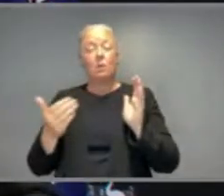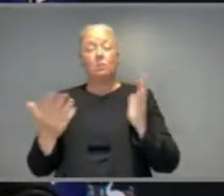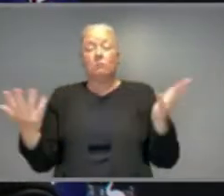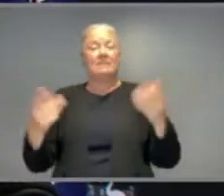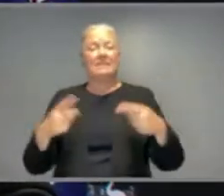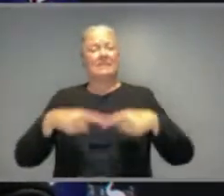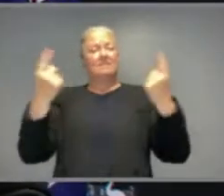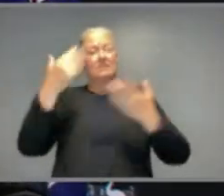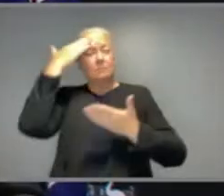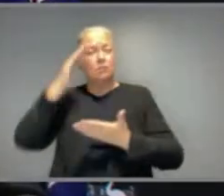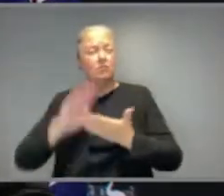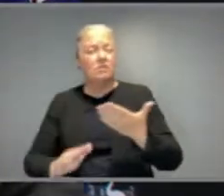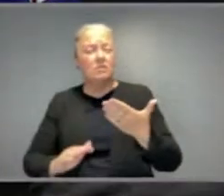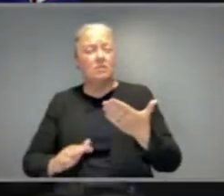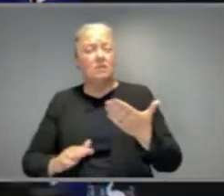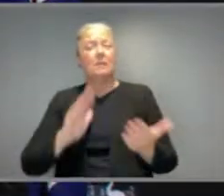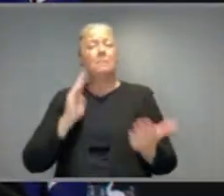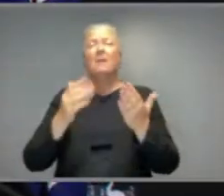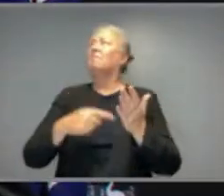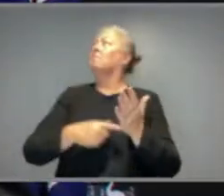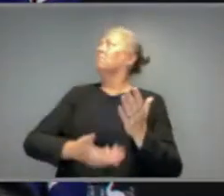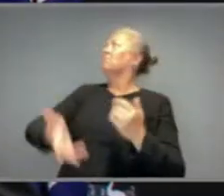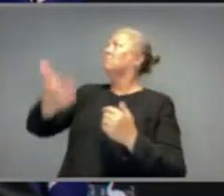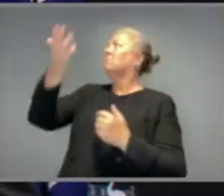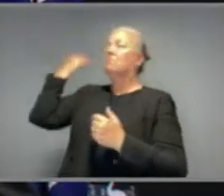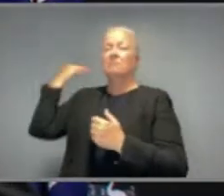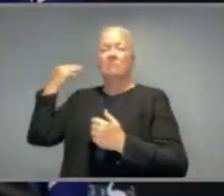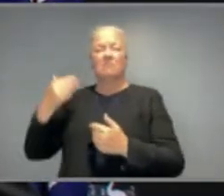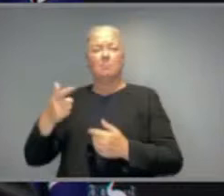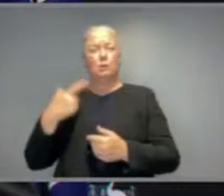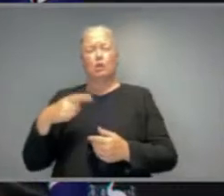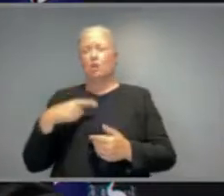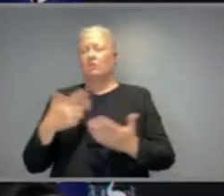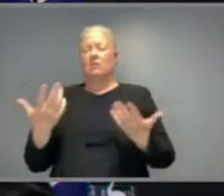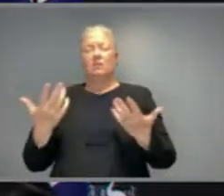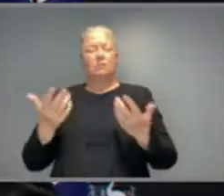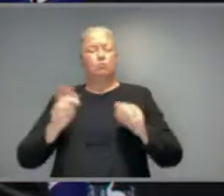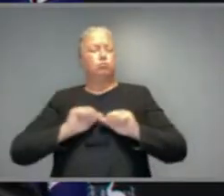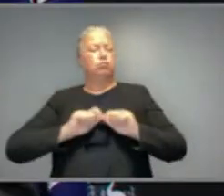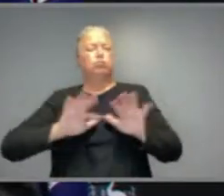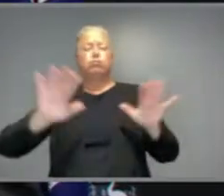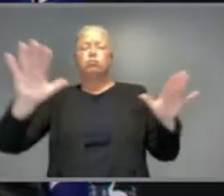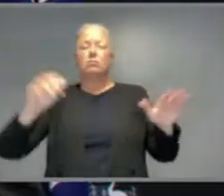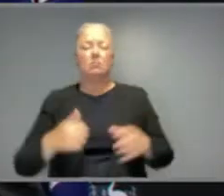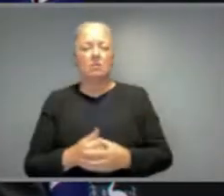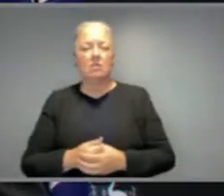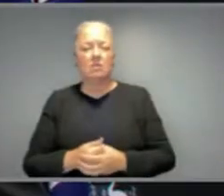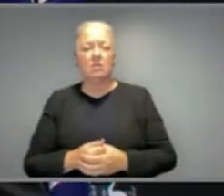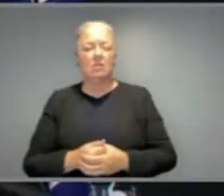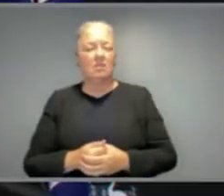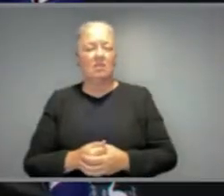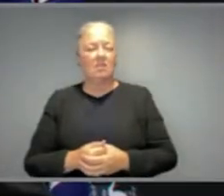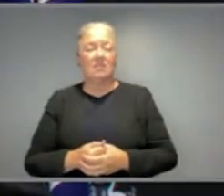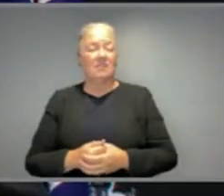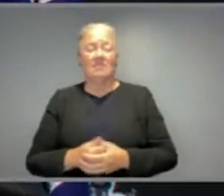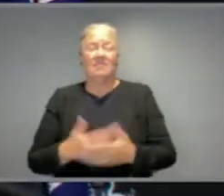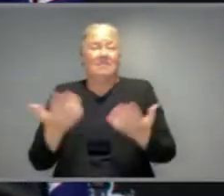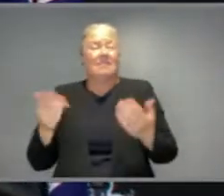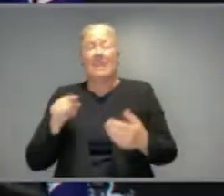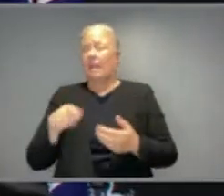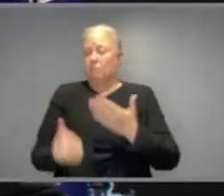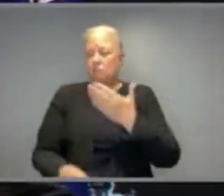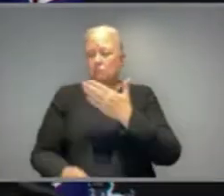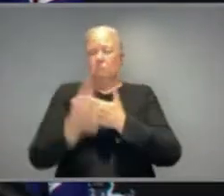we've seen before, simply because of its scale. It's a 1 in a 100-year pandemic. It is a pandemic that